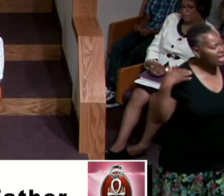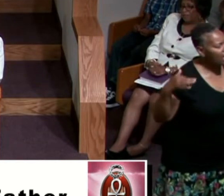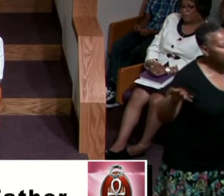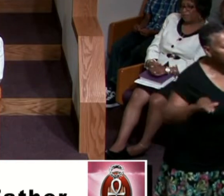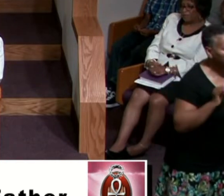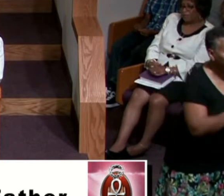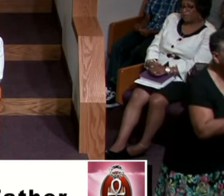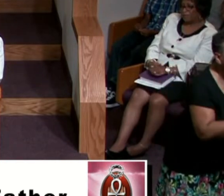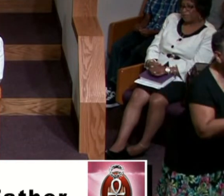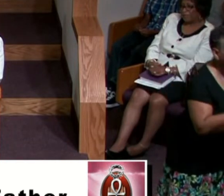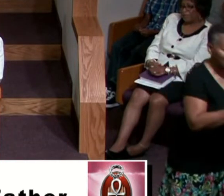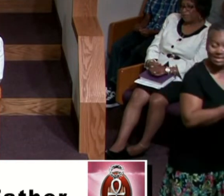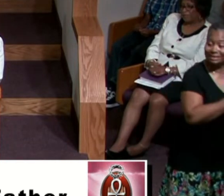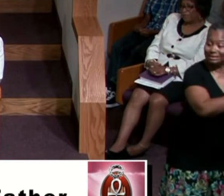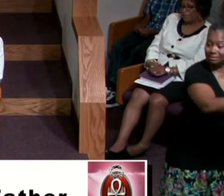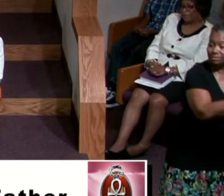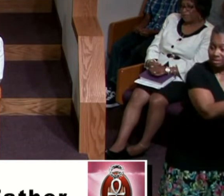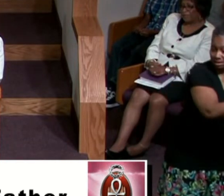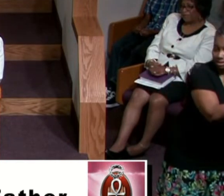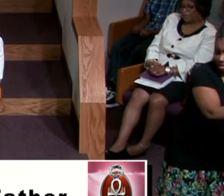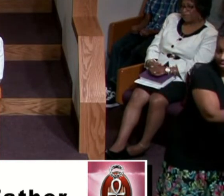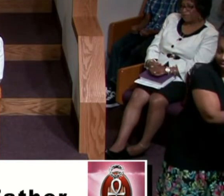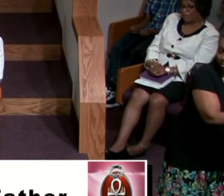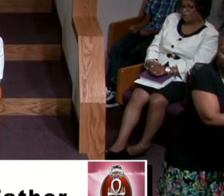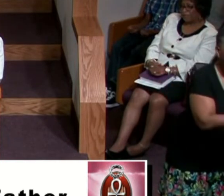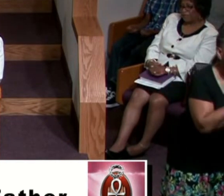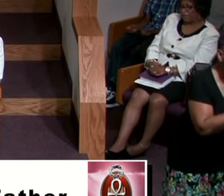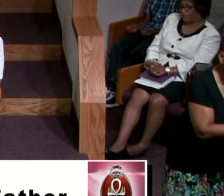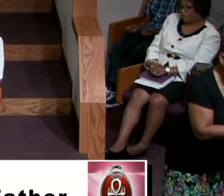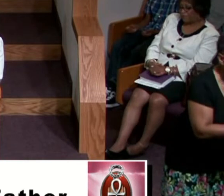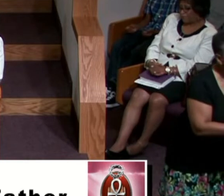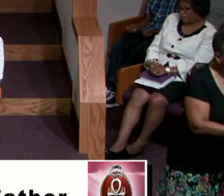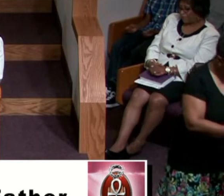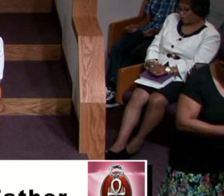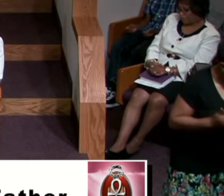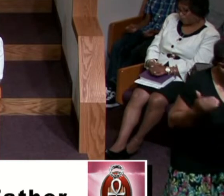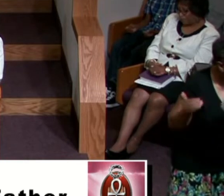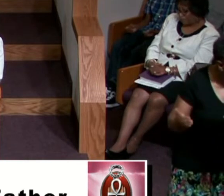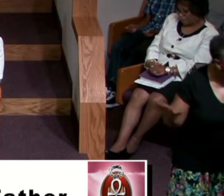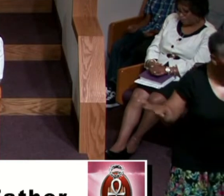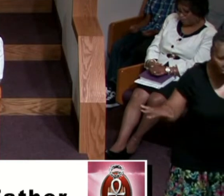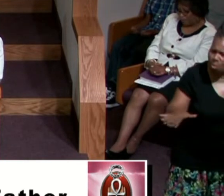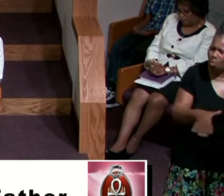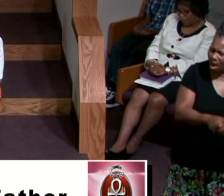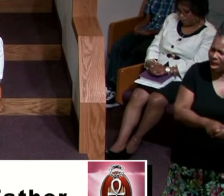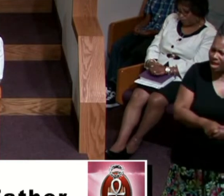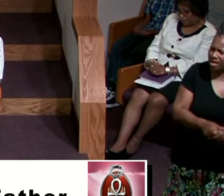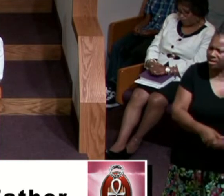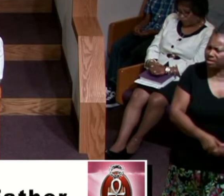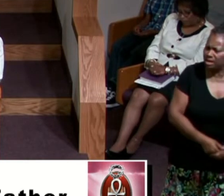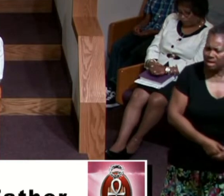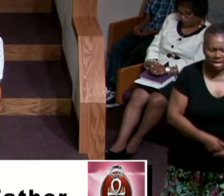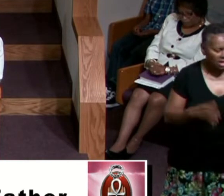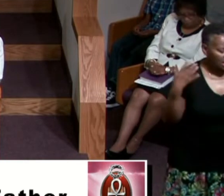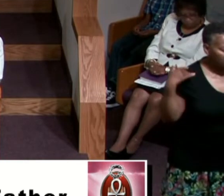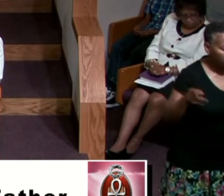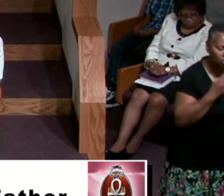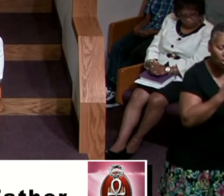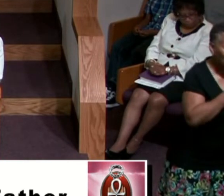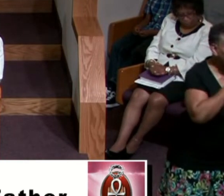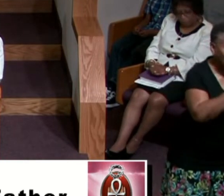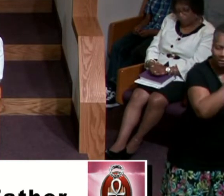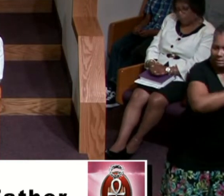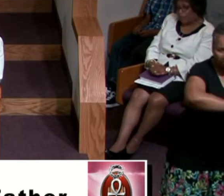him by name and heritage and told him to go ahead with the wedding plans. The angel told him not to cancel neither